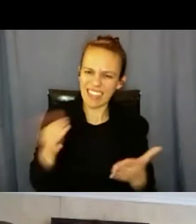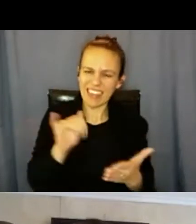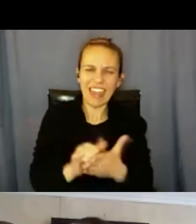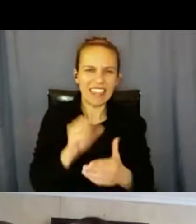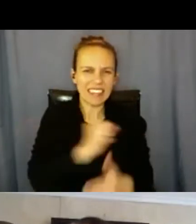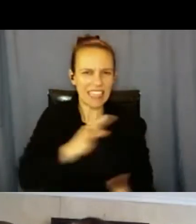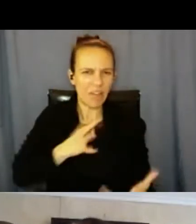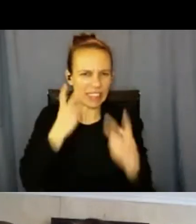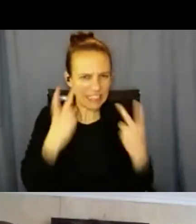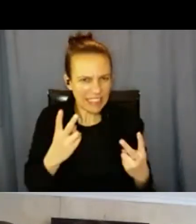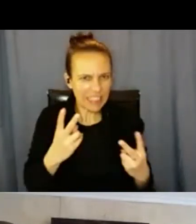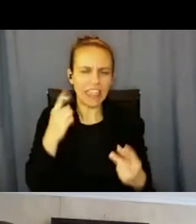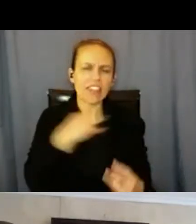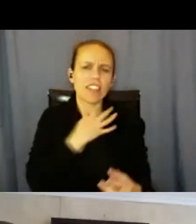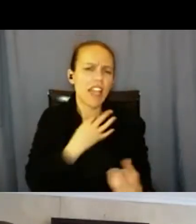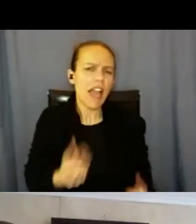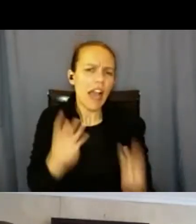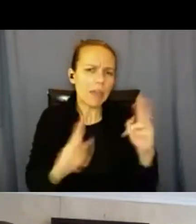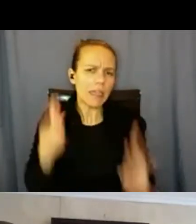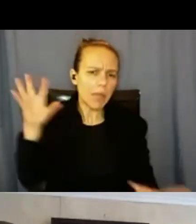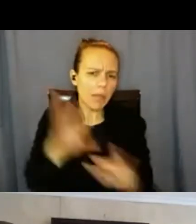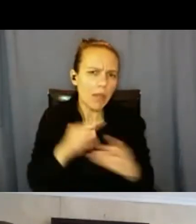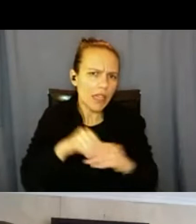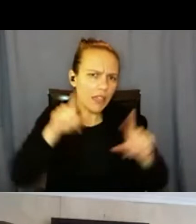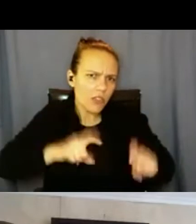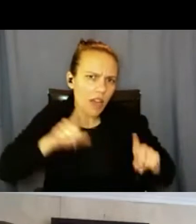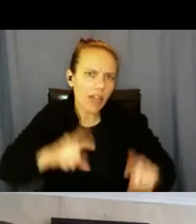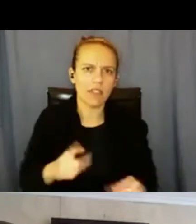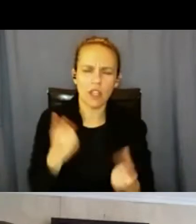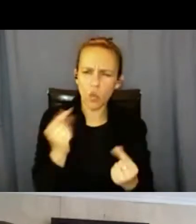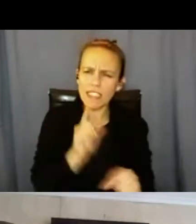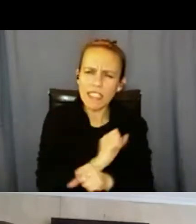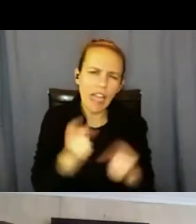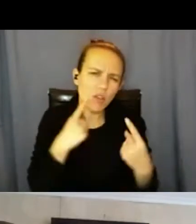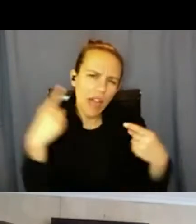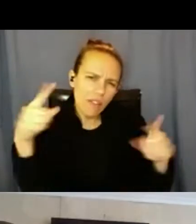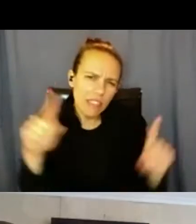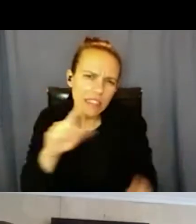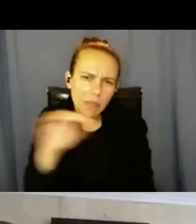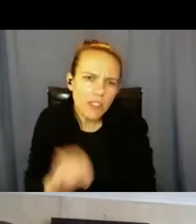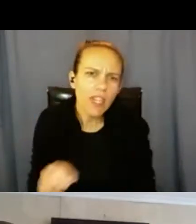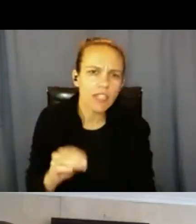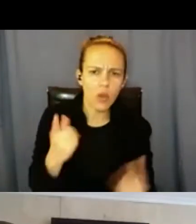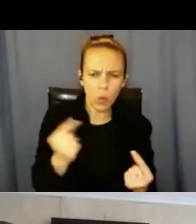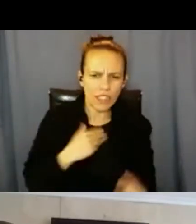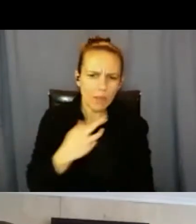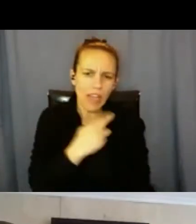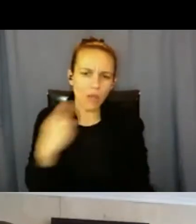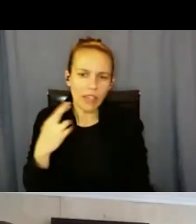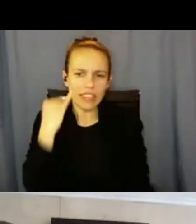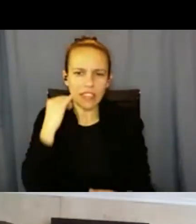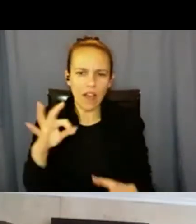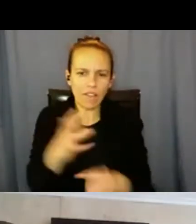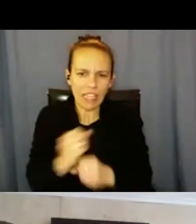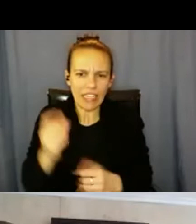many people were in the trial and what is the efficacy and what is my risk of getting COVID-19 if I get the vaccine.